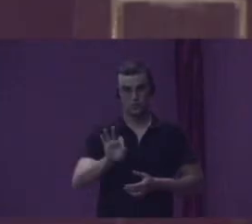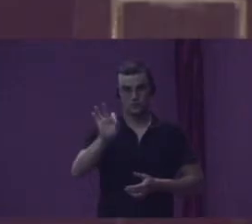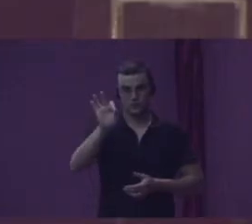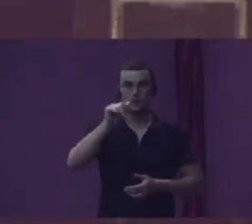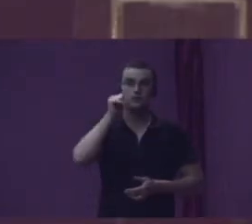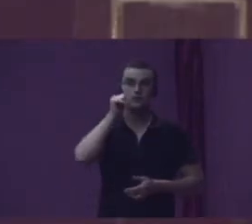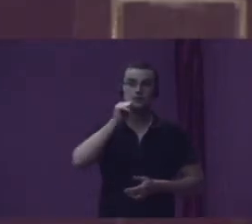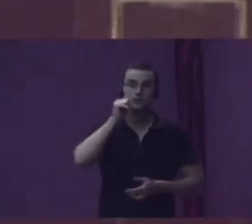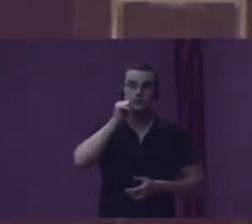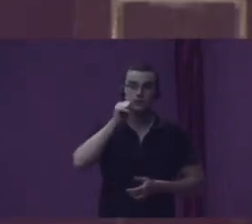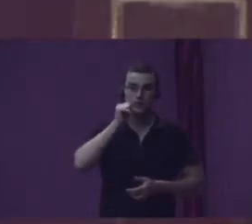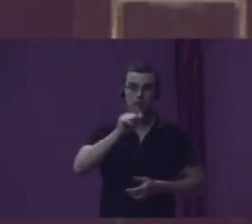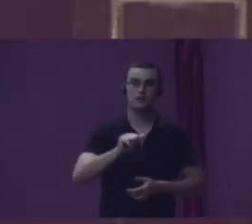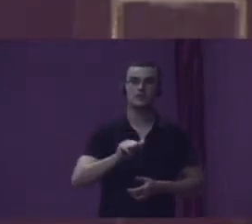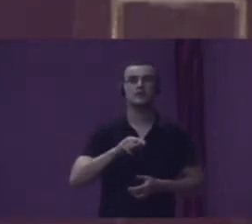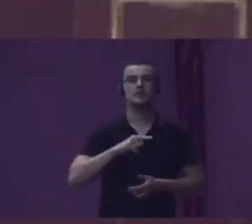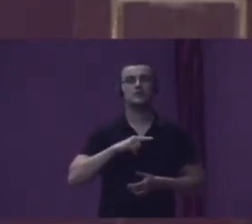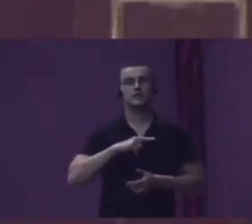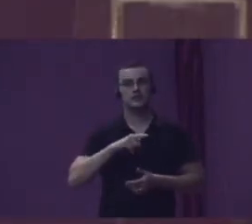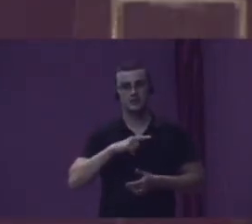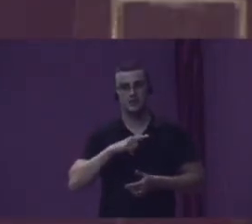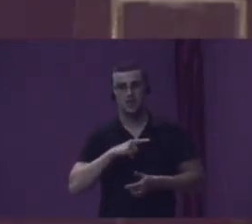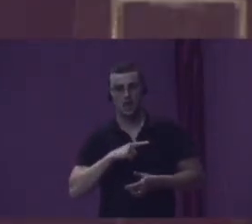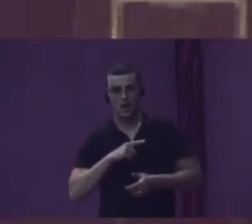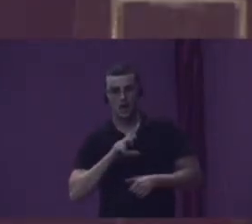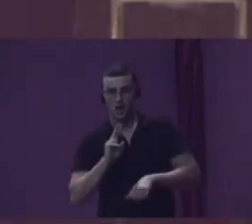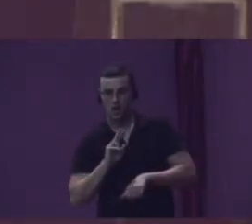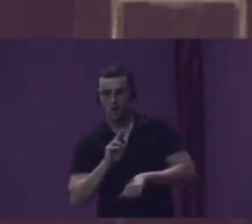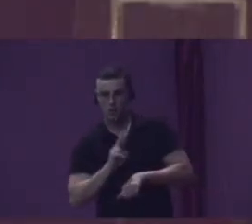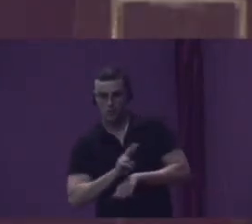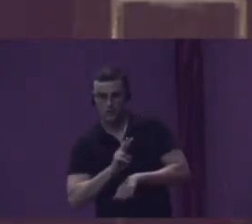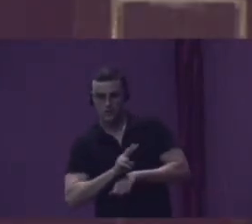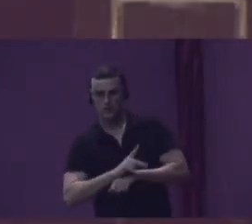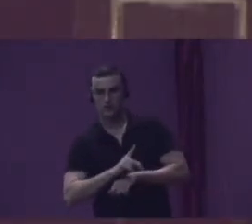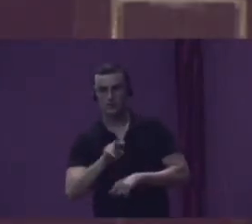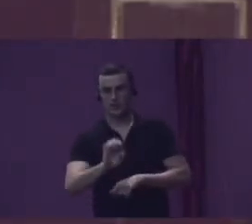healthcare facility, like the woman that I'm describing here, Lowy.